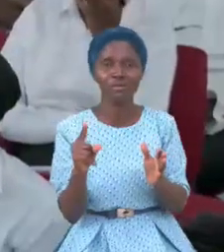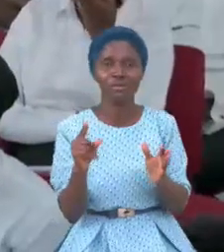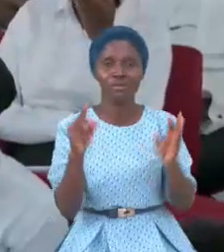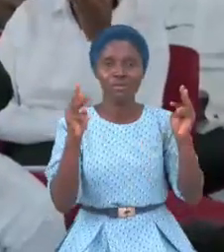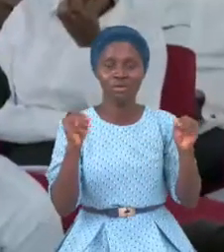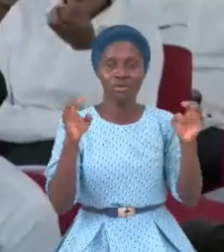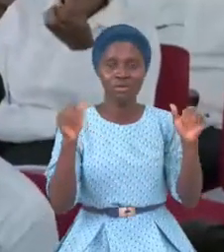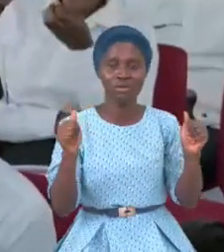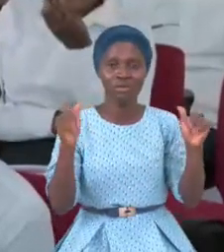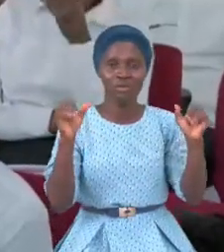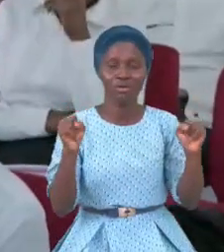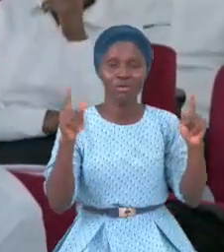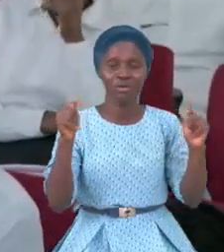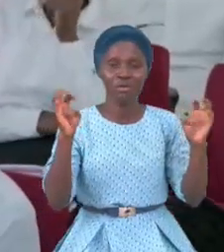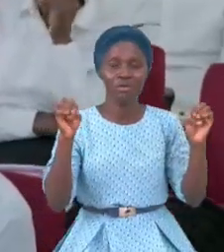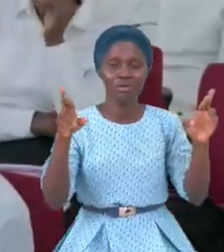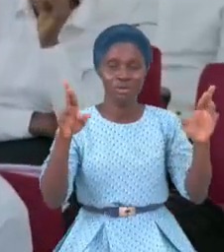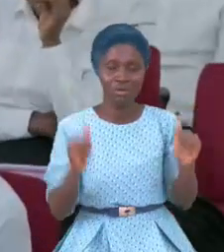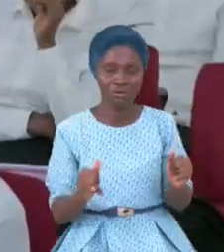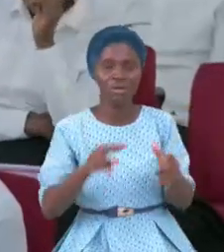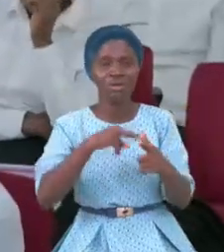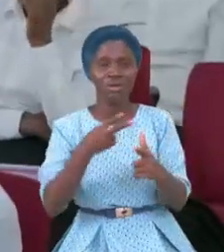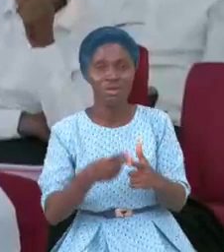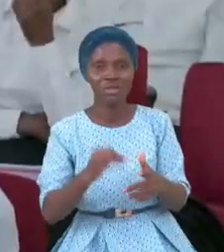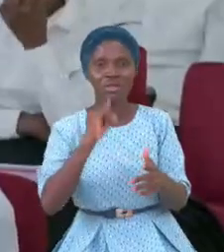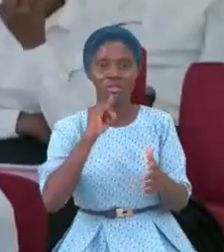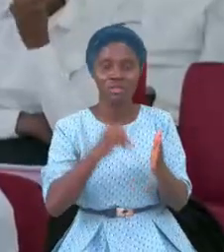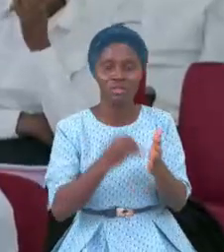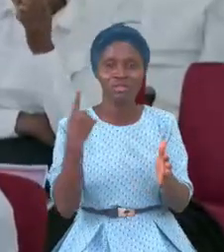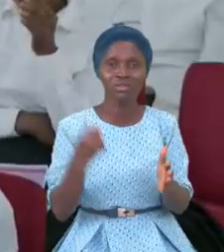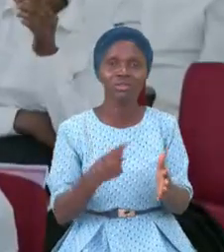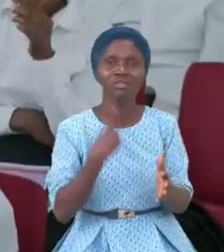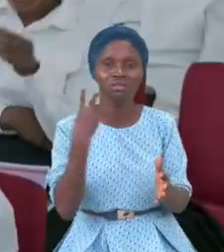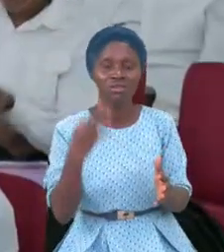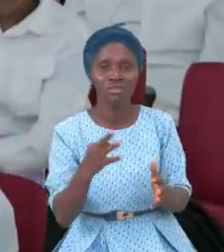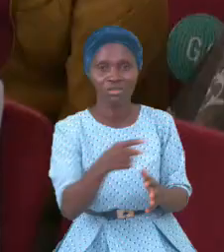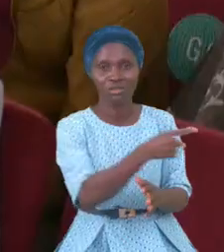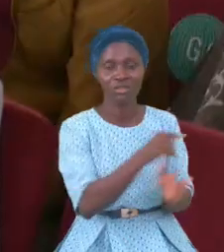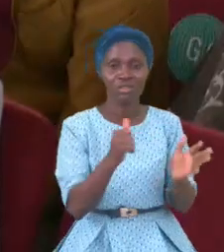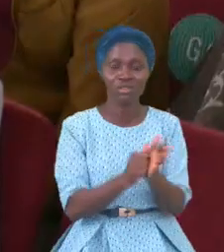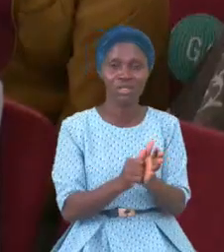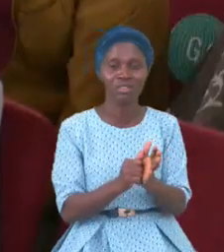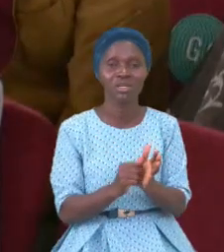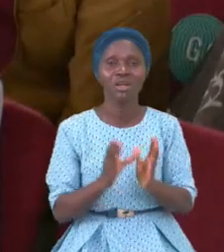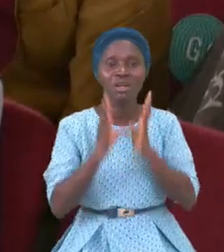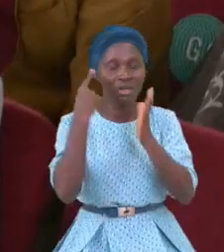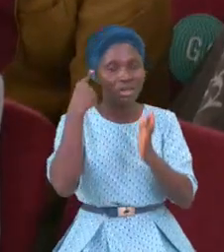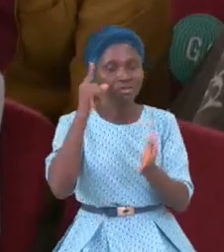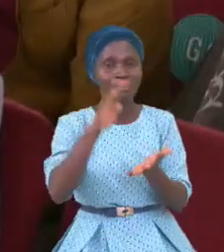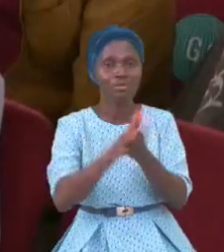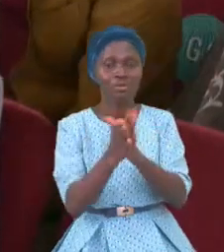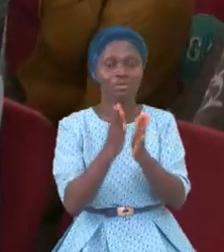is it the voice of them that cry for being overcome, but the noise